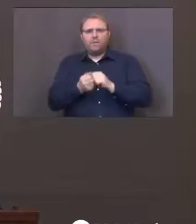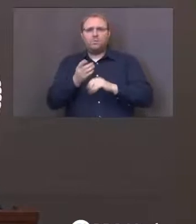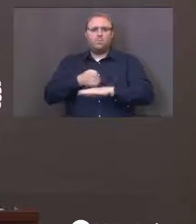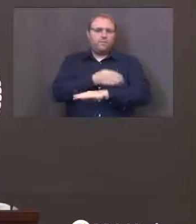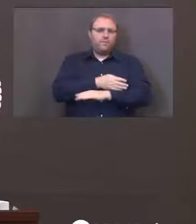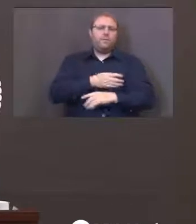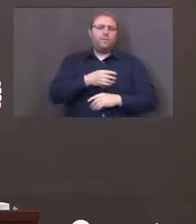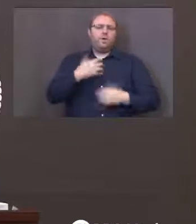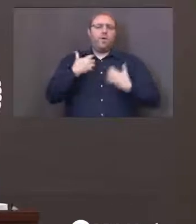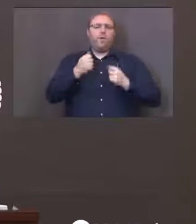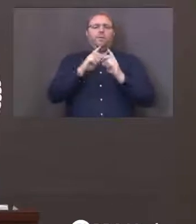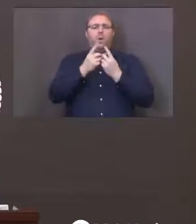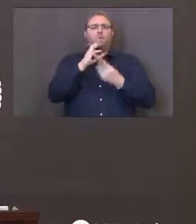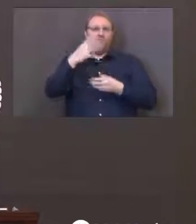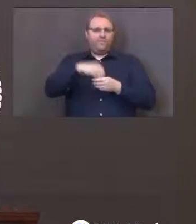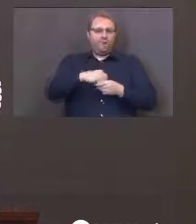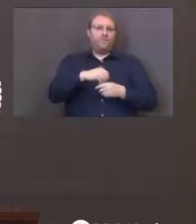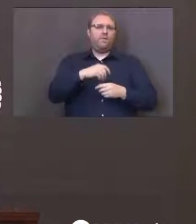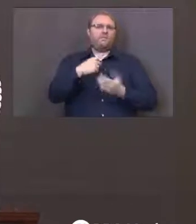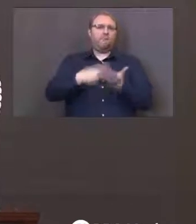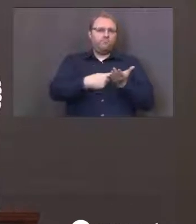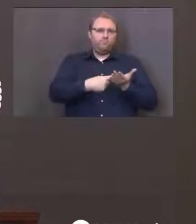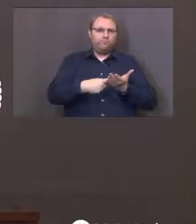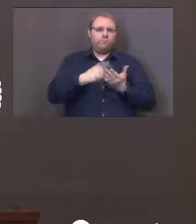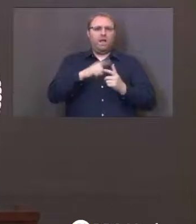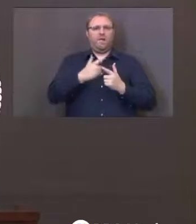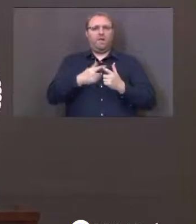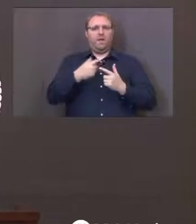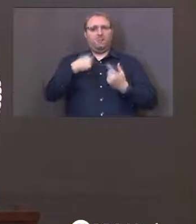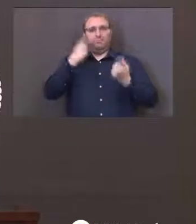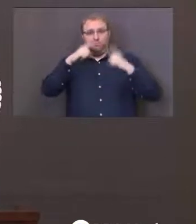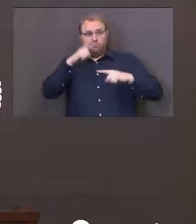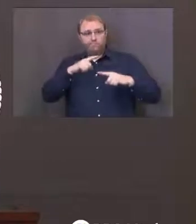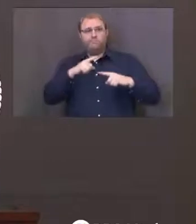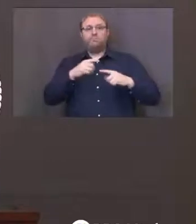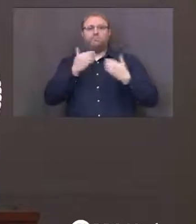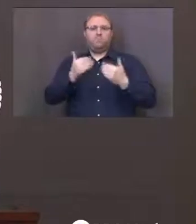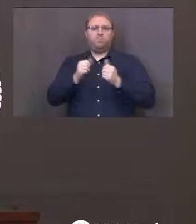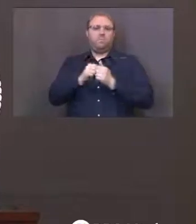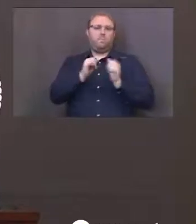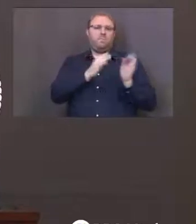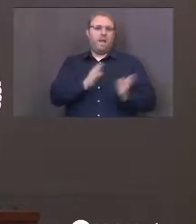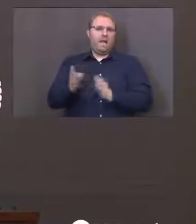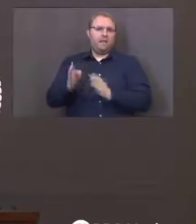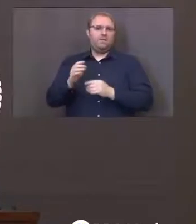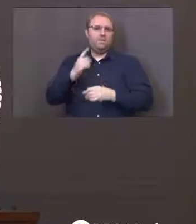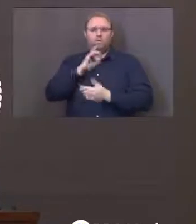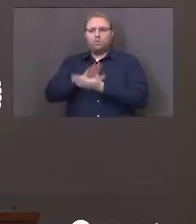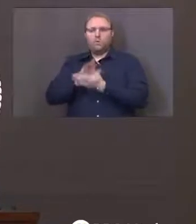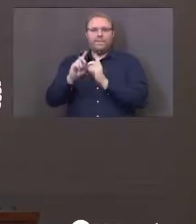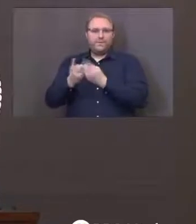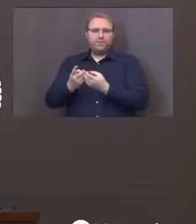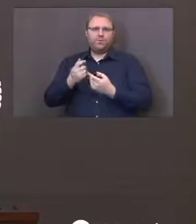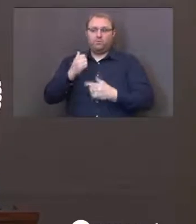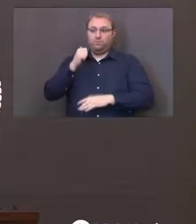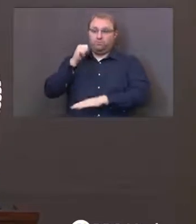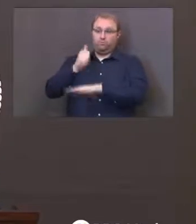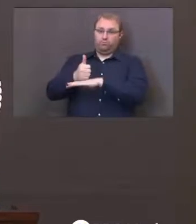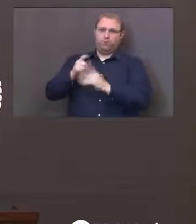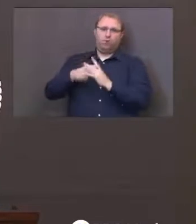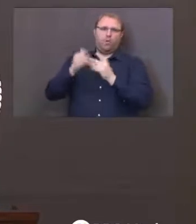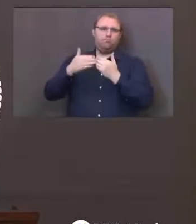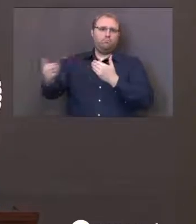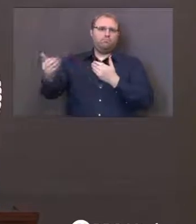said, then in conjunction with the plans that the local school districts have put in place. But it